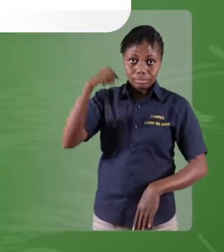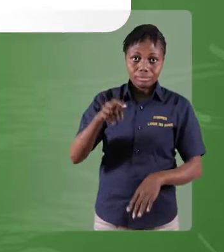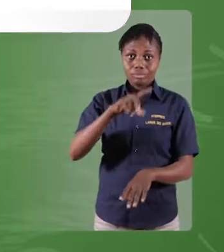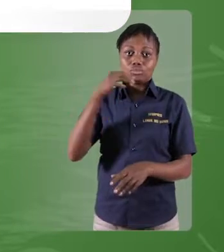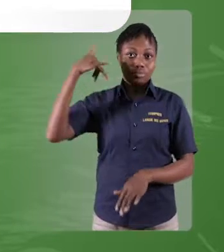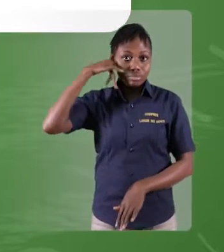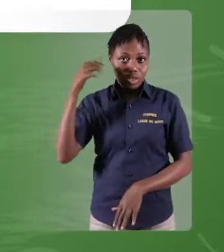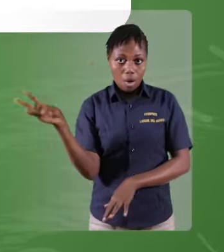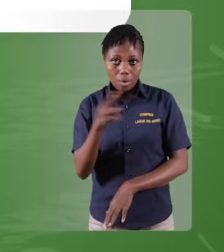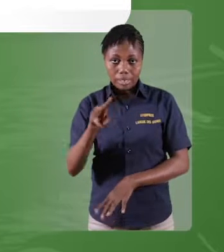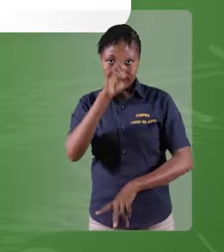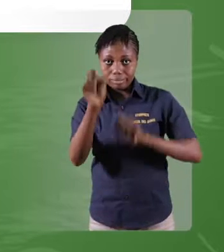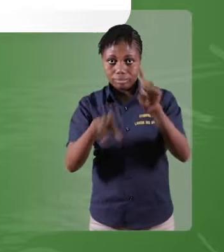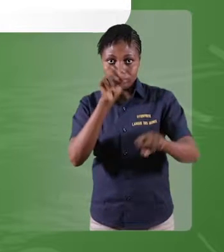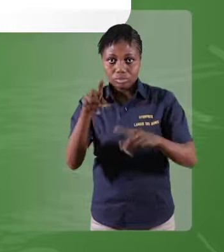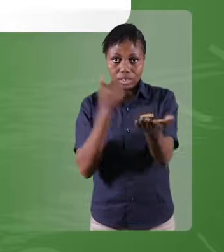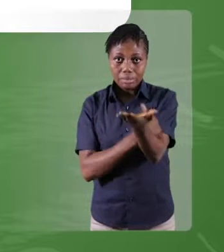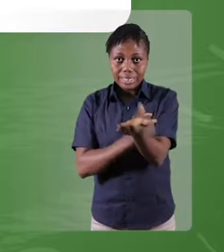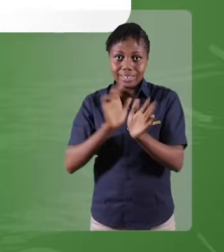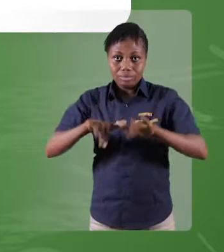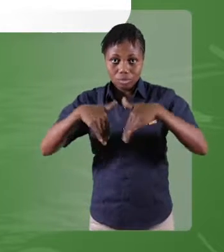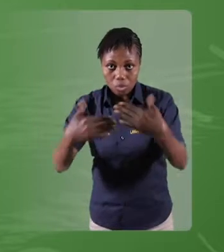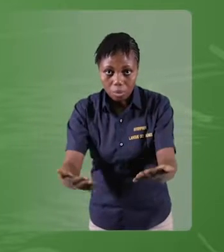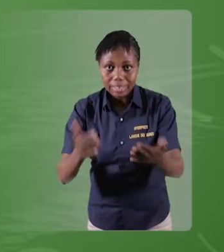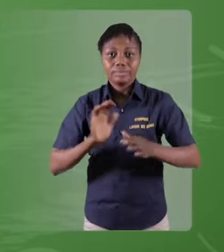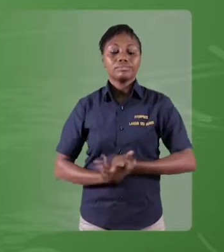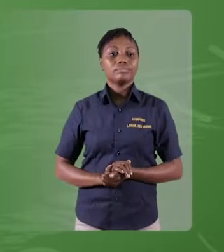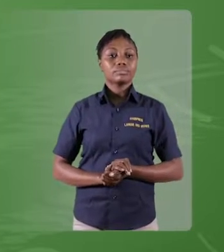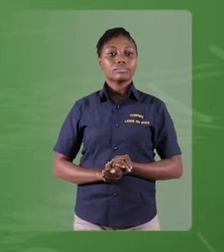questions about your city, Abidjan.